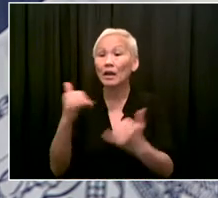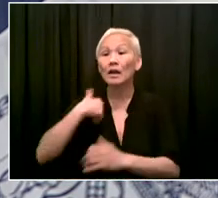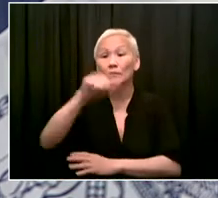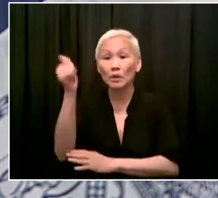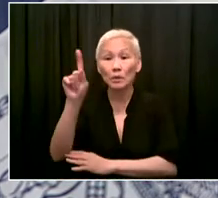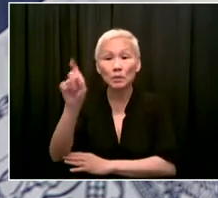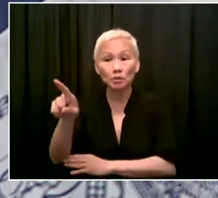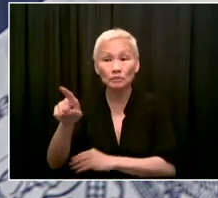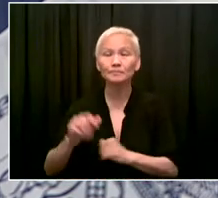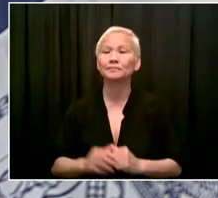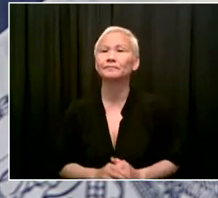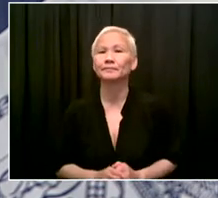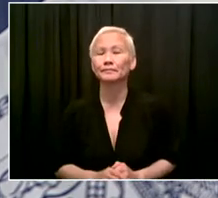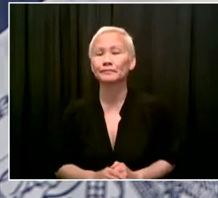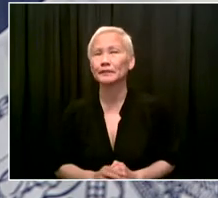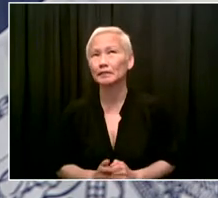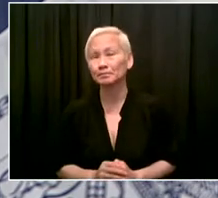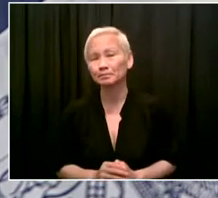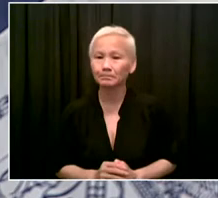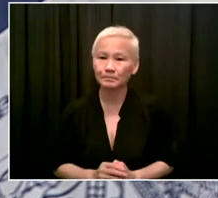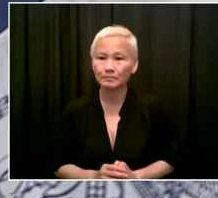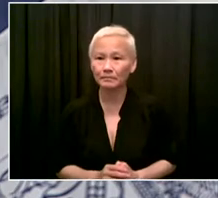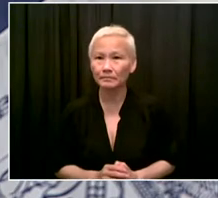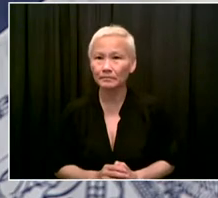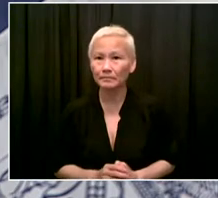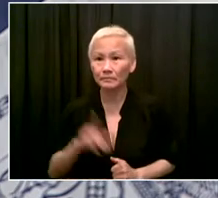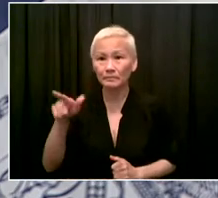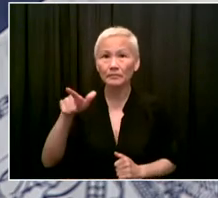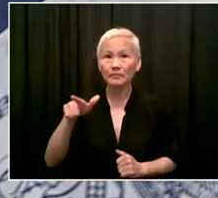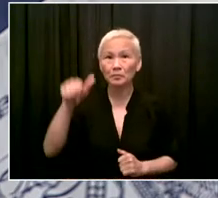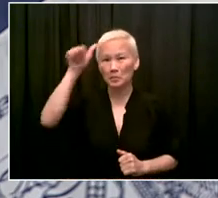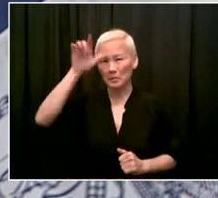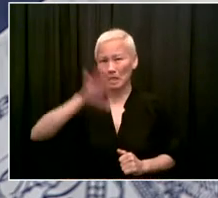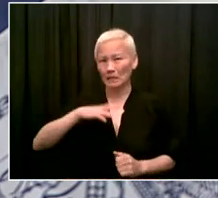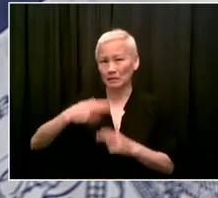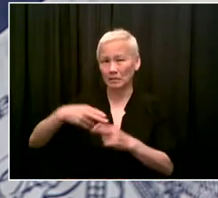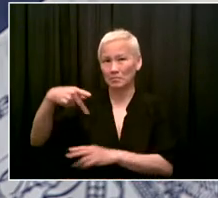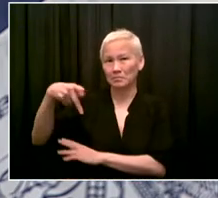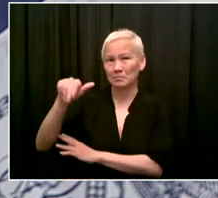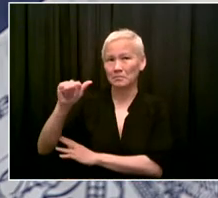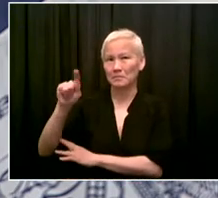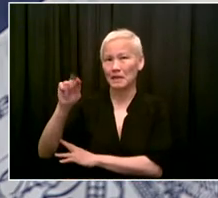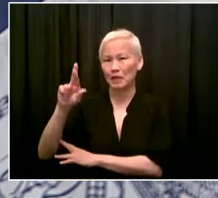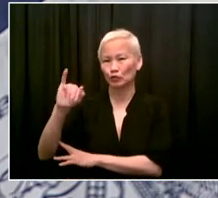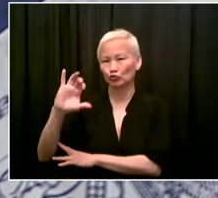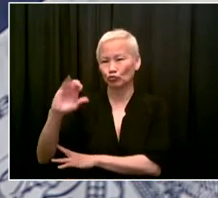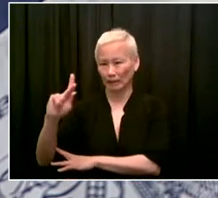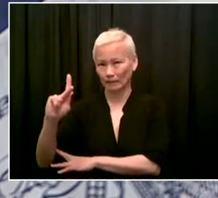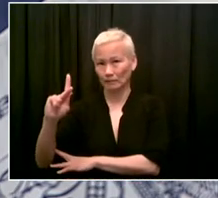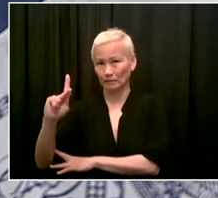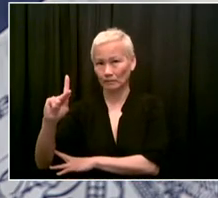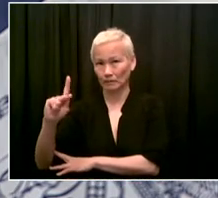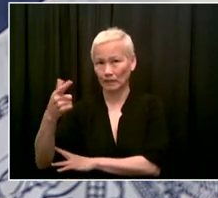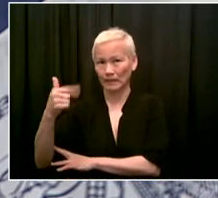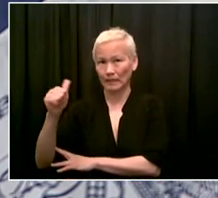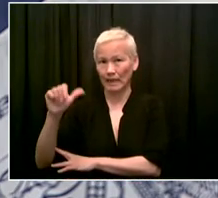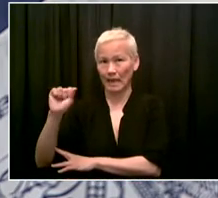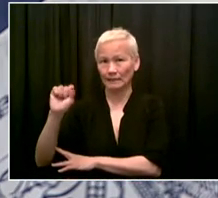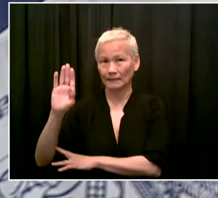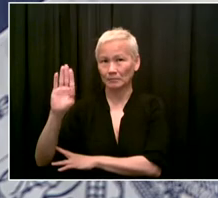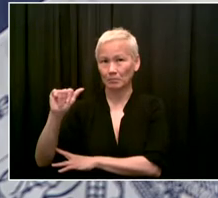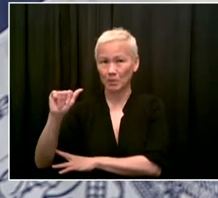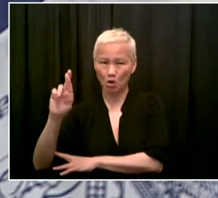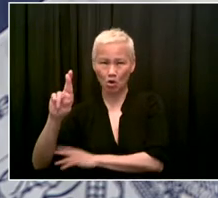Patrick Gaspard tweeted out last night, was basically complaining about the media coverage of